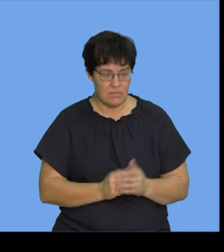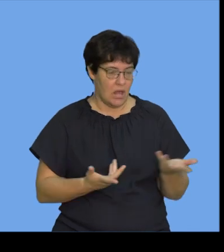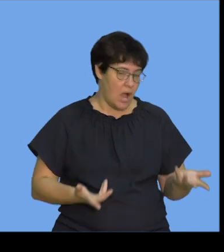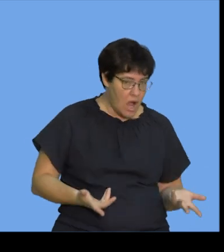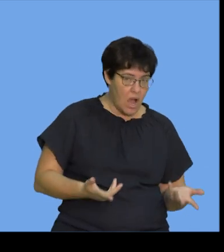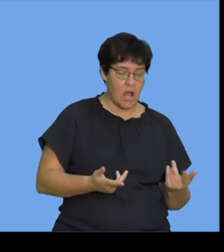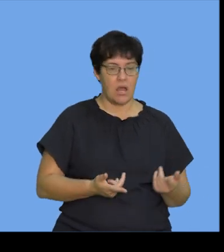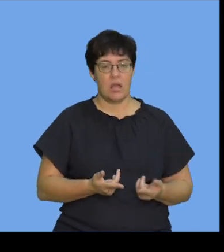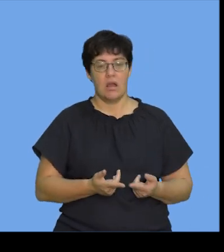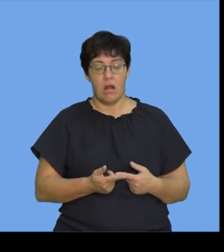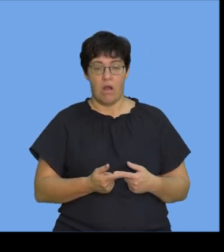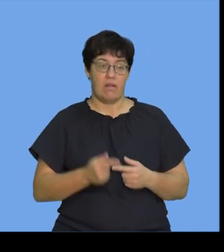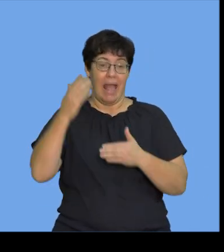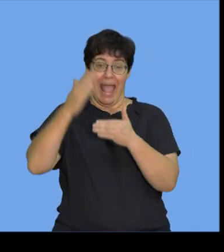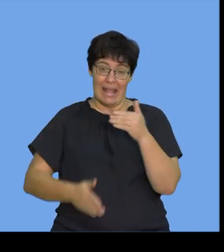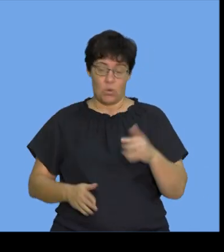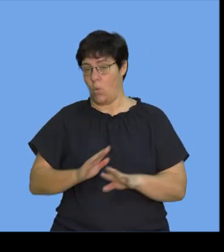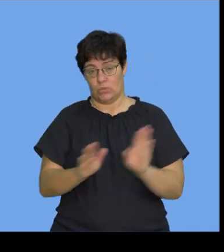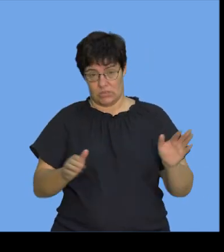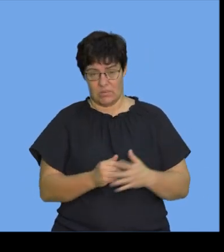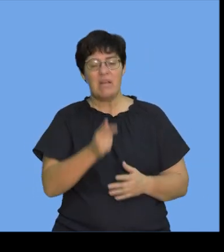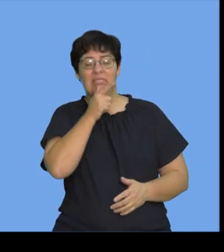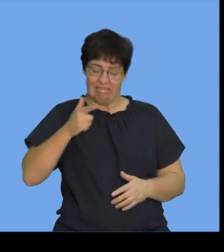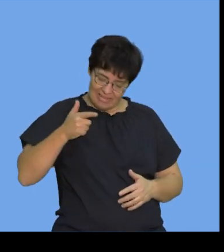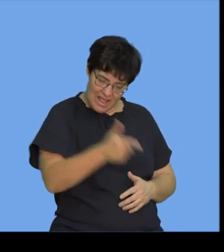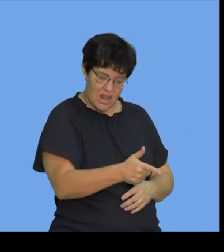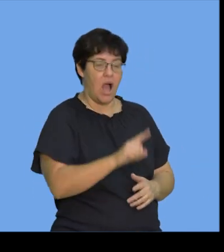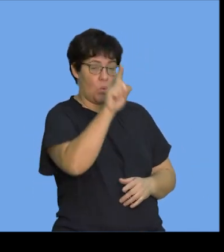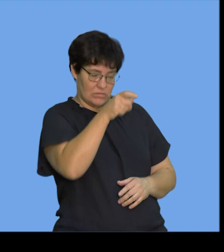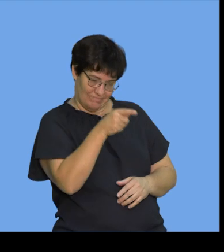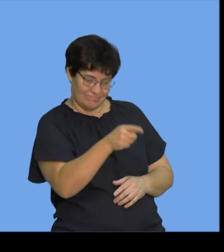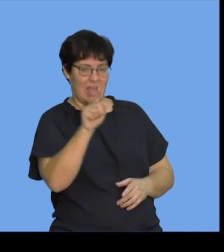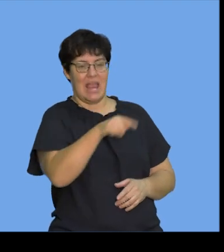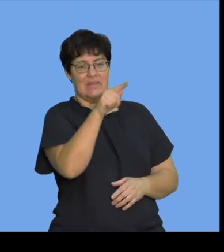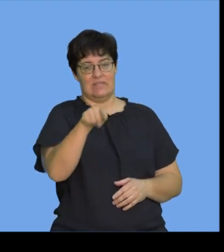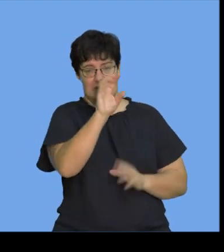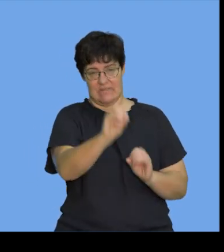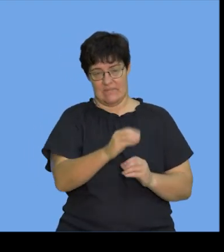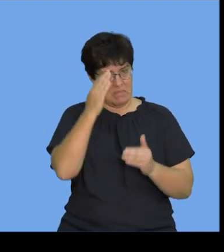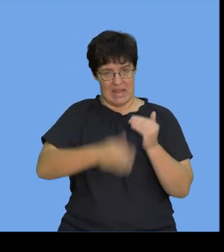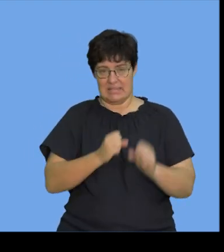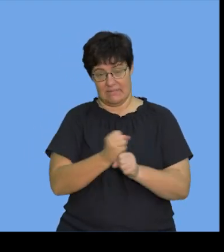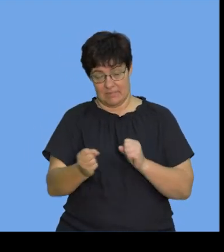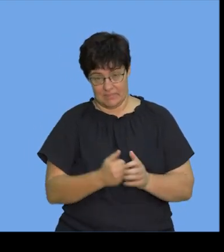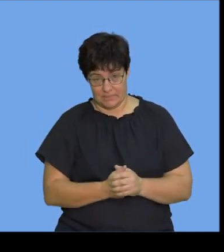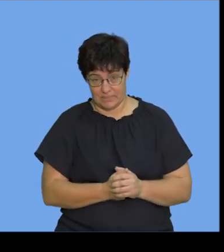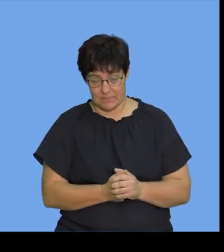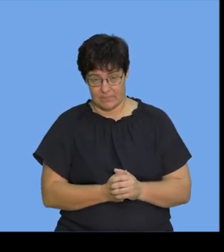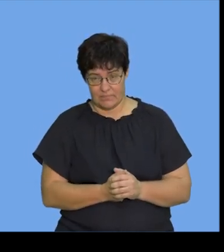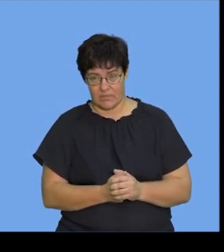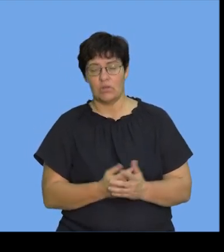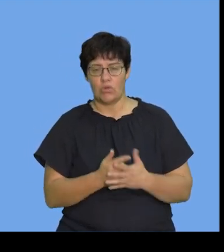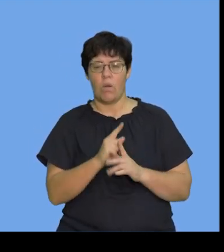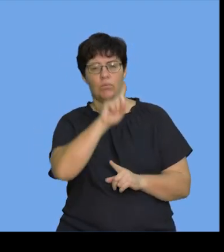it's infinity or not. They will tell you specifically on the question. Let's look at some questions with this.